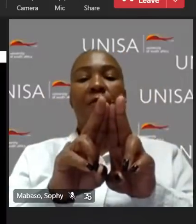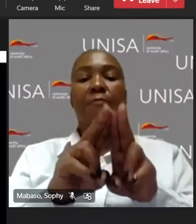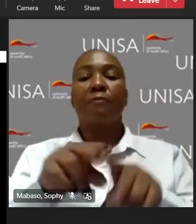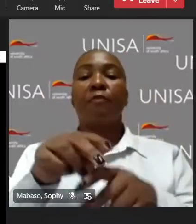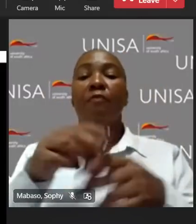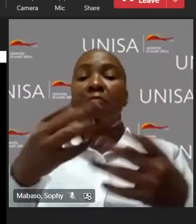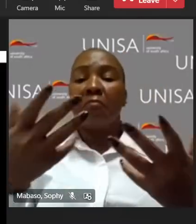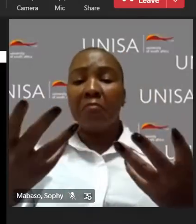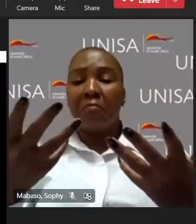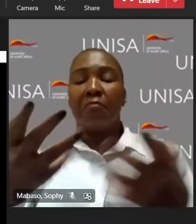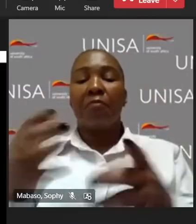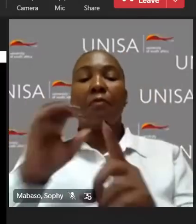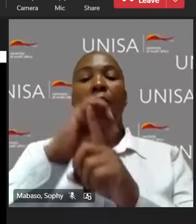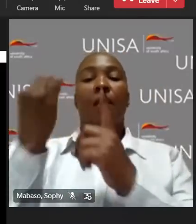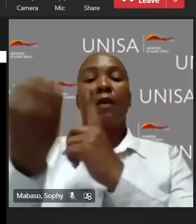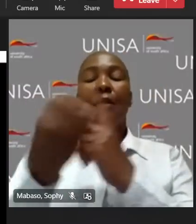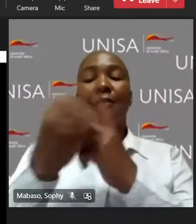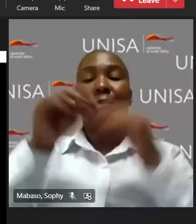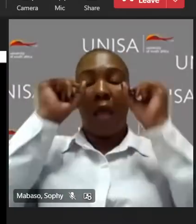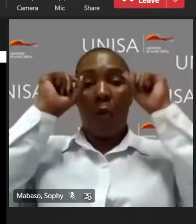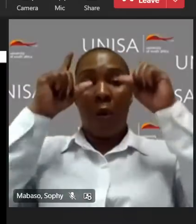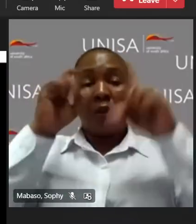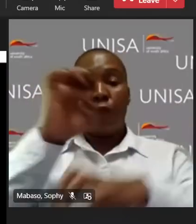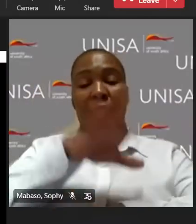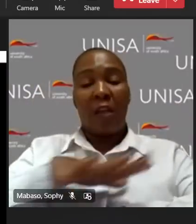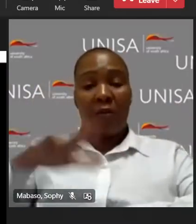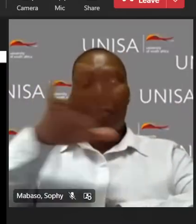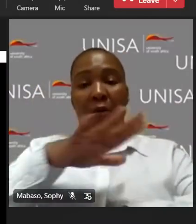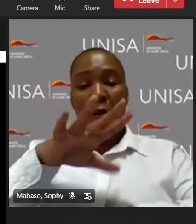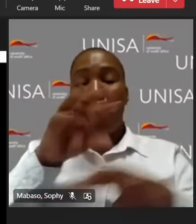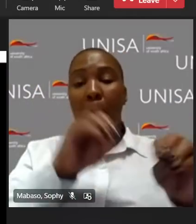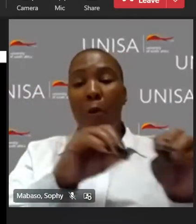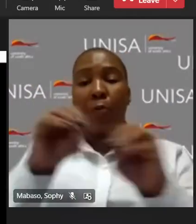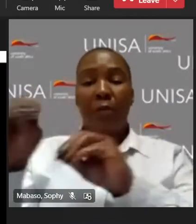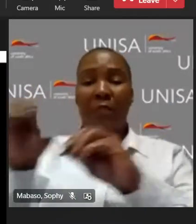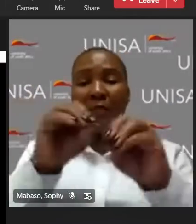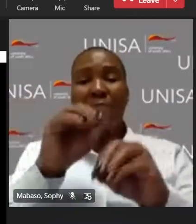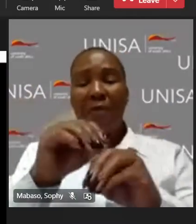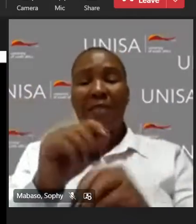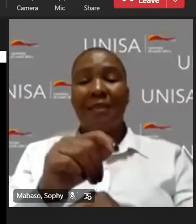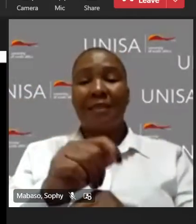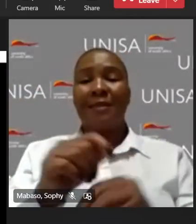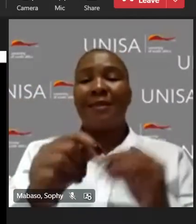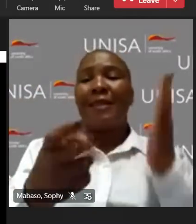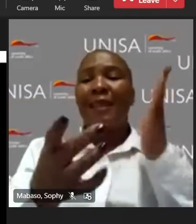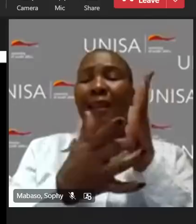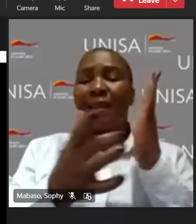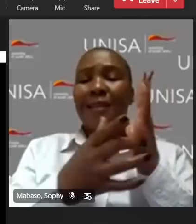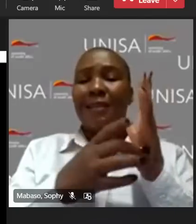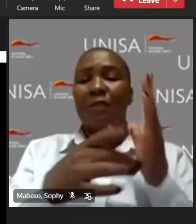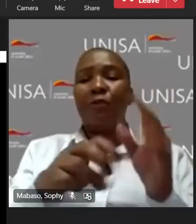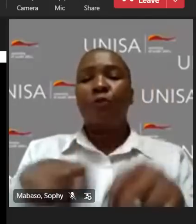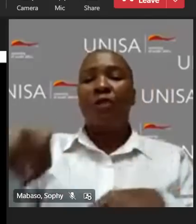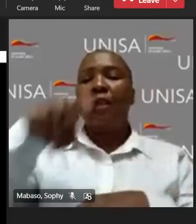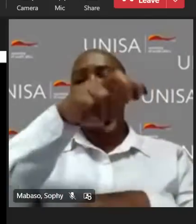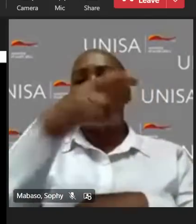While orientation refers to awareness of the environment, mobility refers to the techniques used to travel from one place to